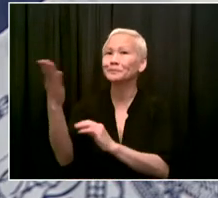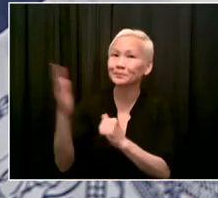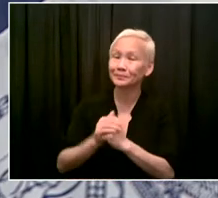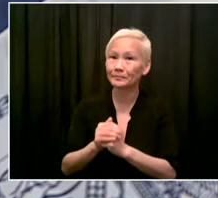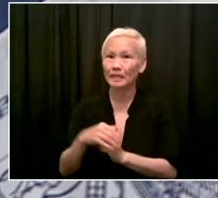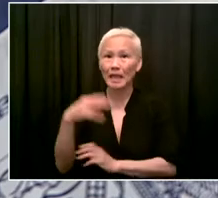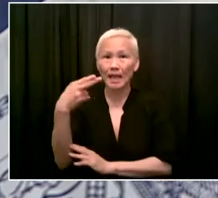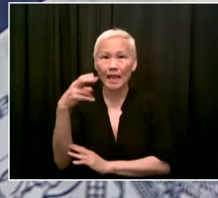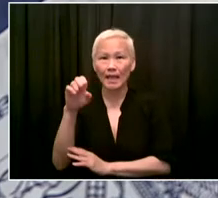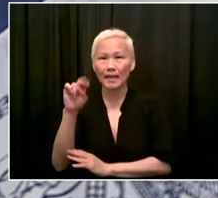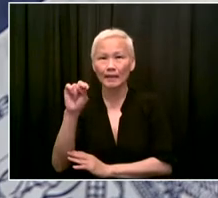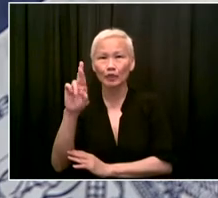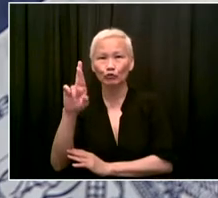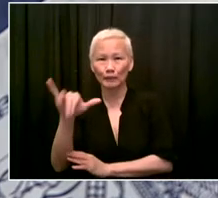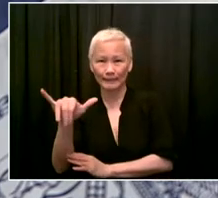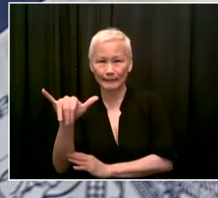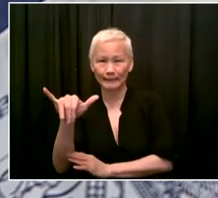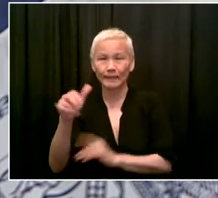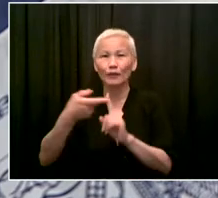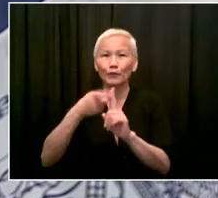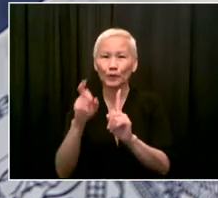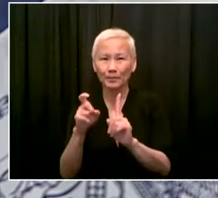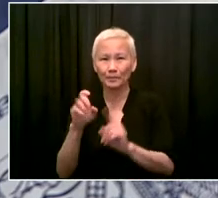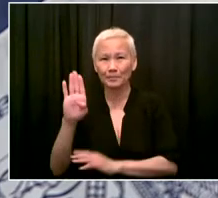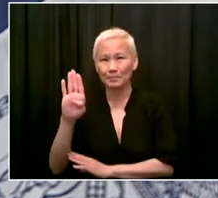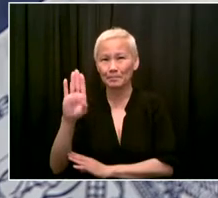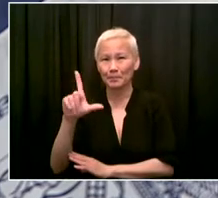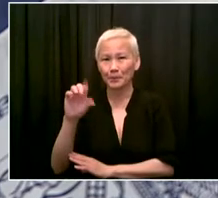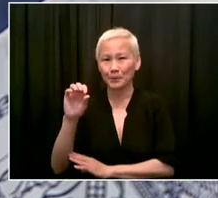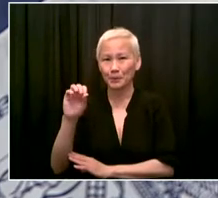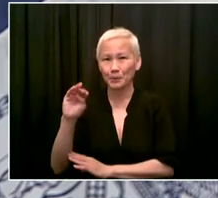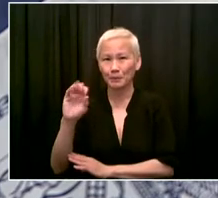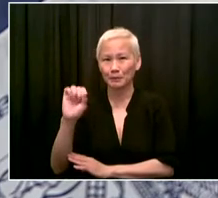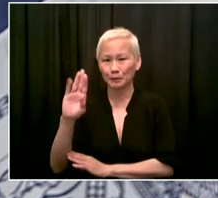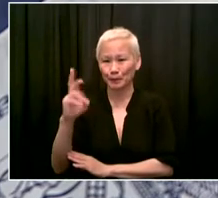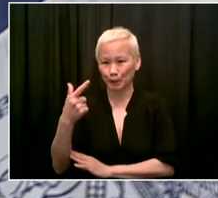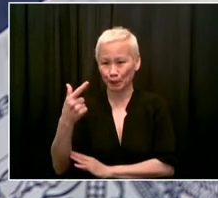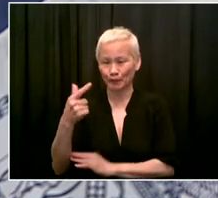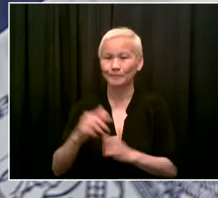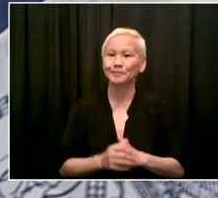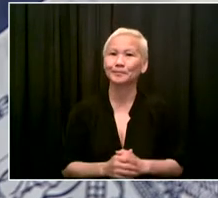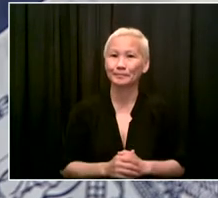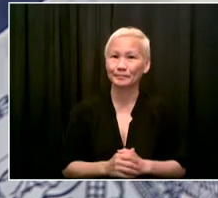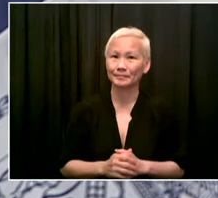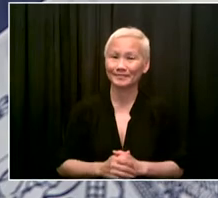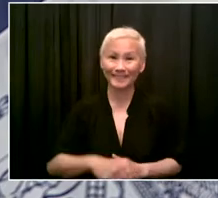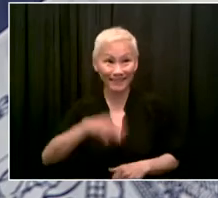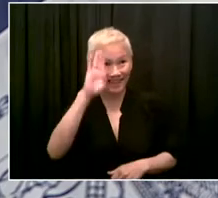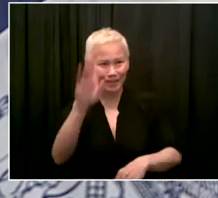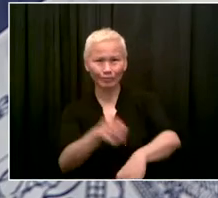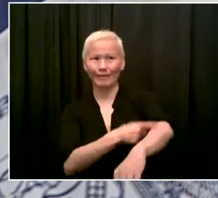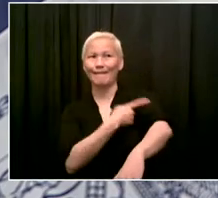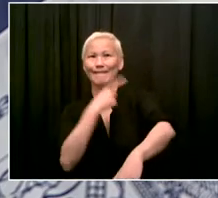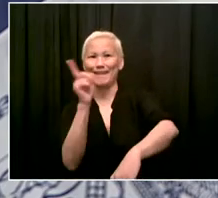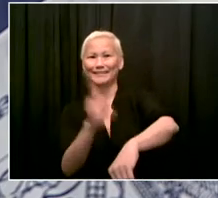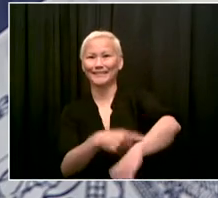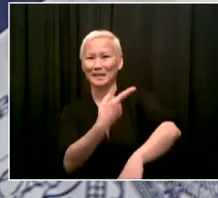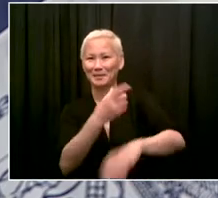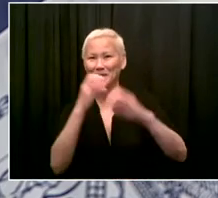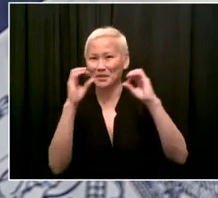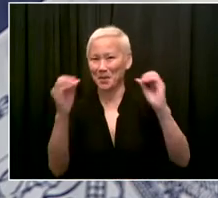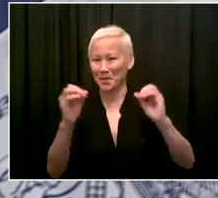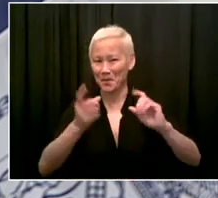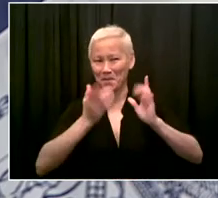Hello, Mr. Mayor. A little time to talk to. Yeah, Henry, how you been? I've been excellent, and I hope you have